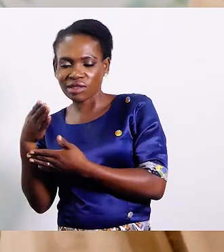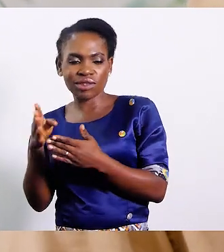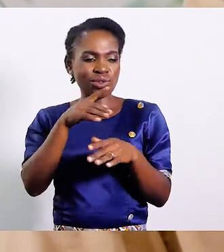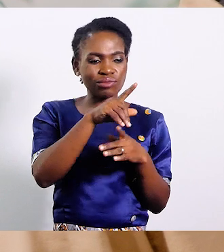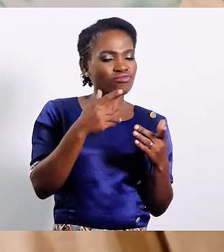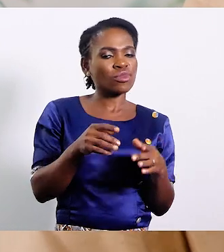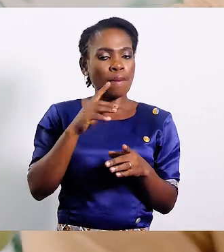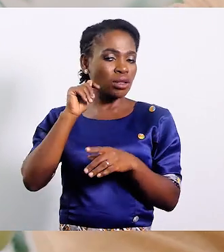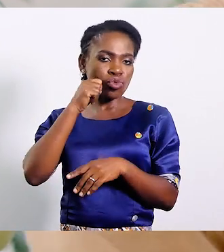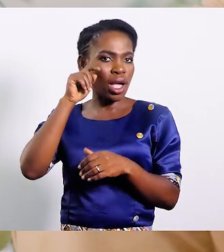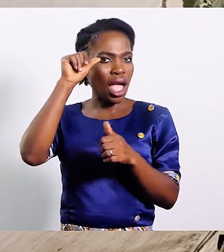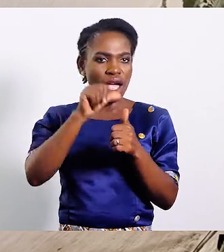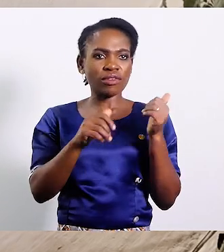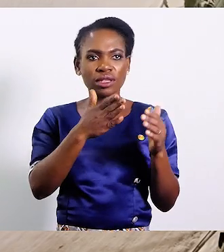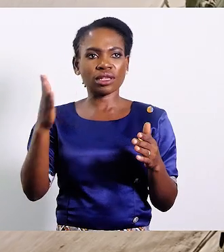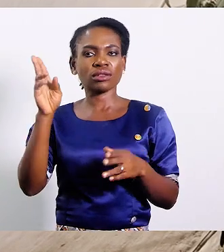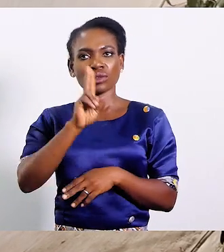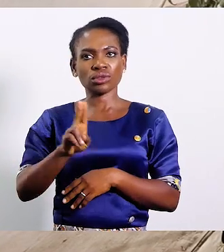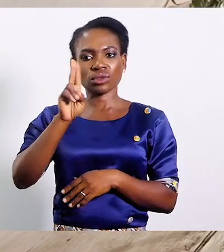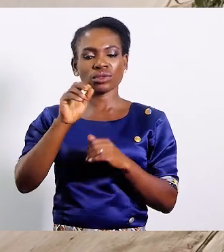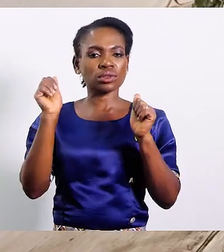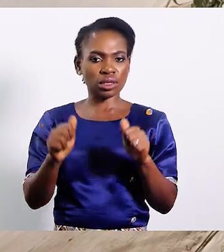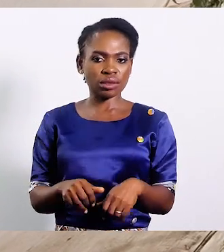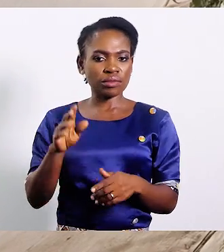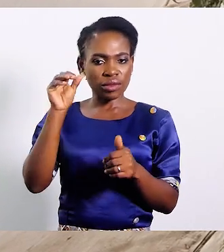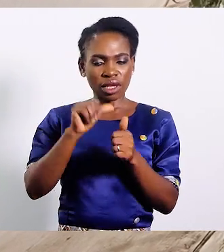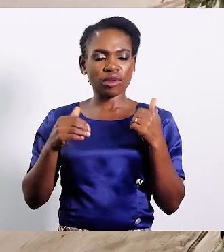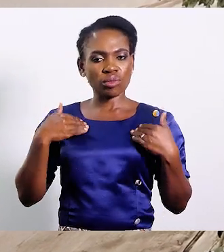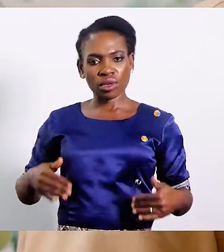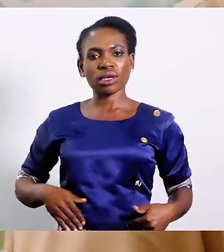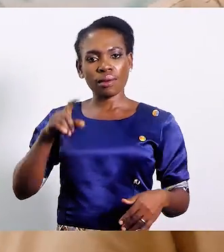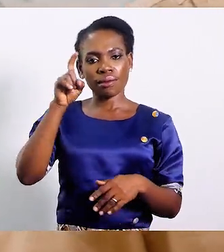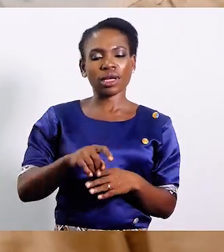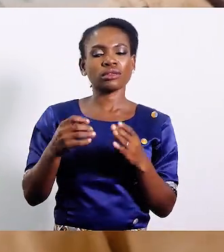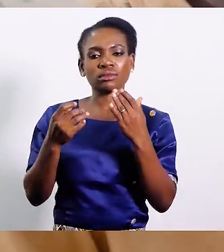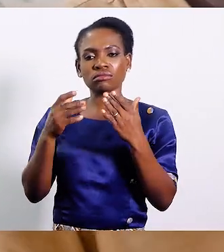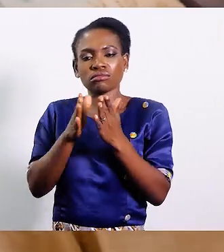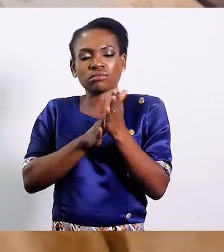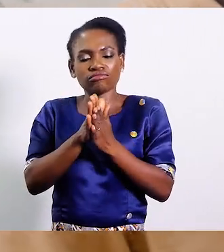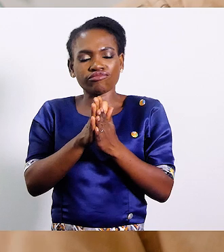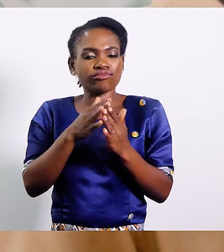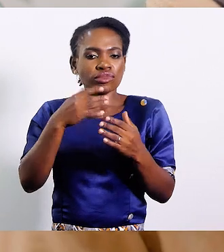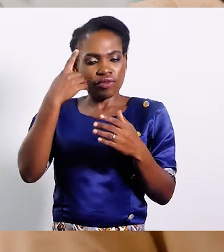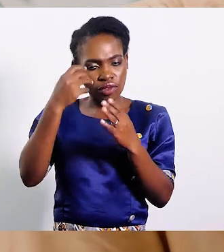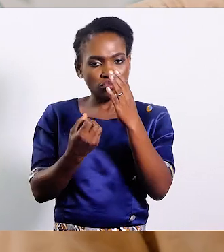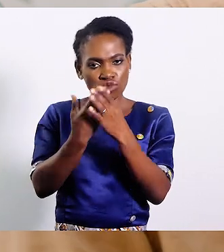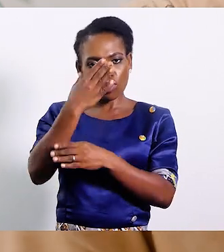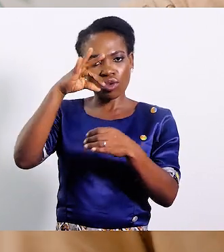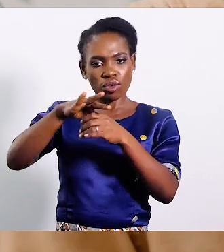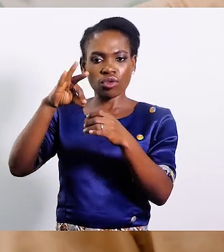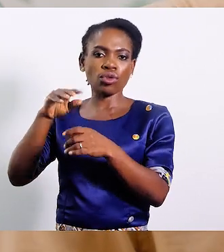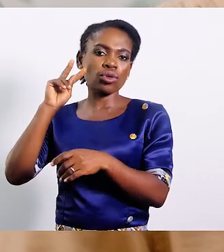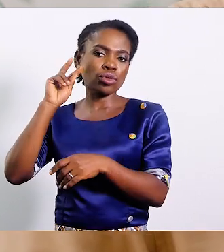sometimes limited to using it for a certain kind of dish. So I think everybody should be able to develop